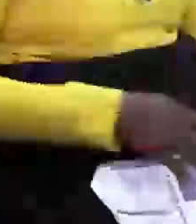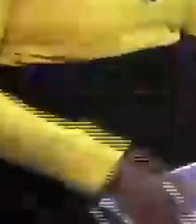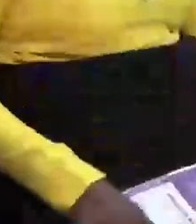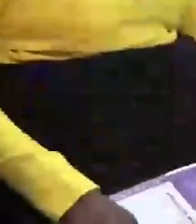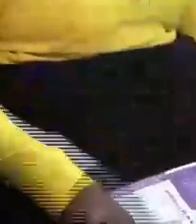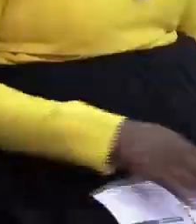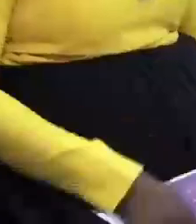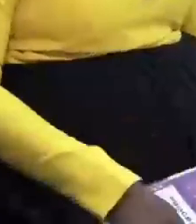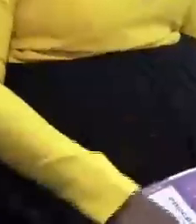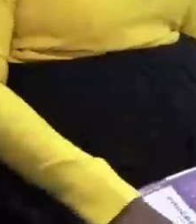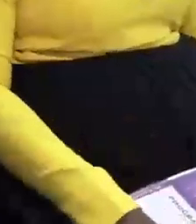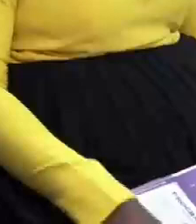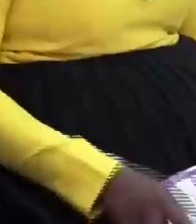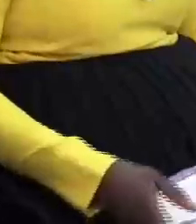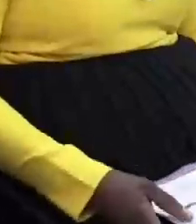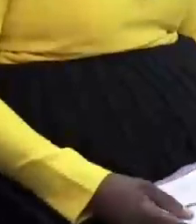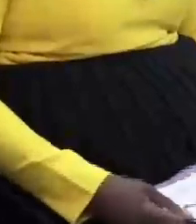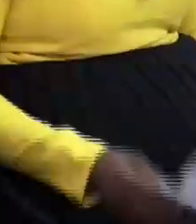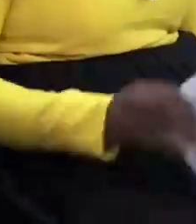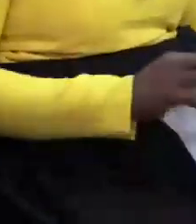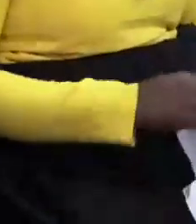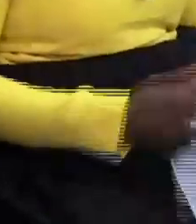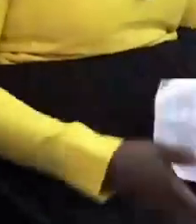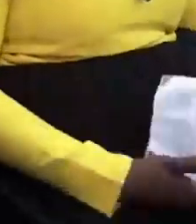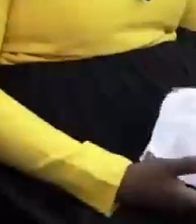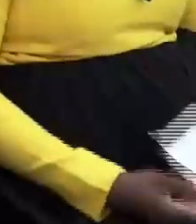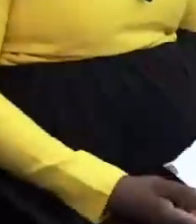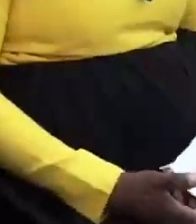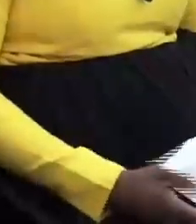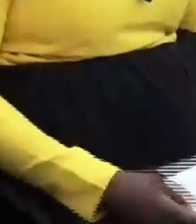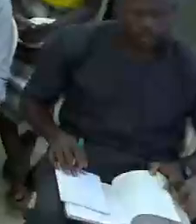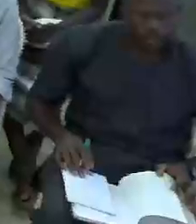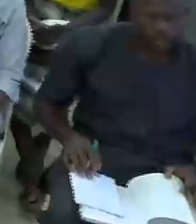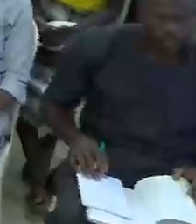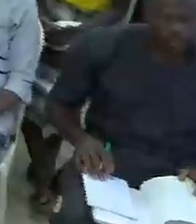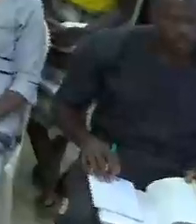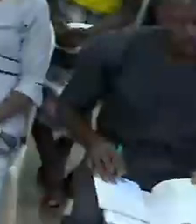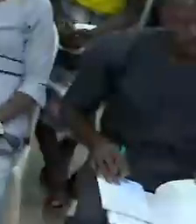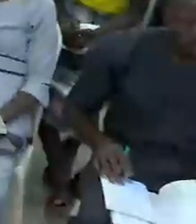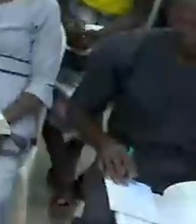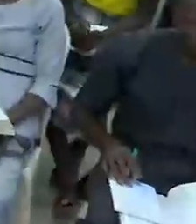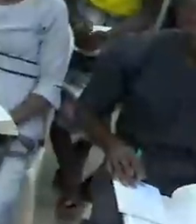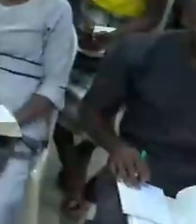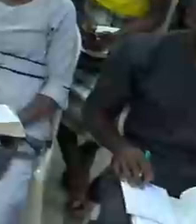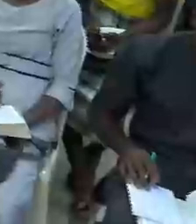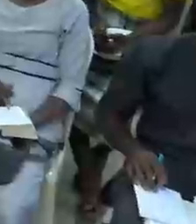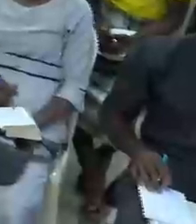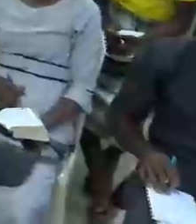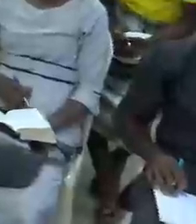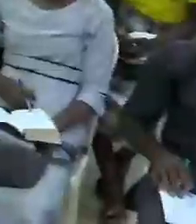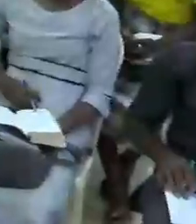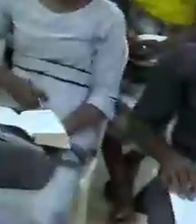night. Say, my own night. When heaven will touch your life.